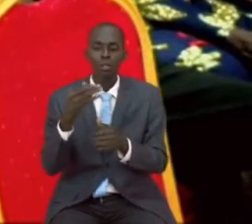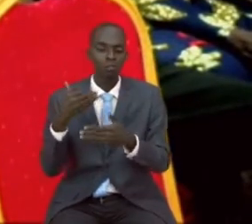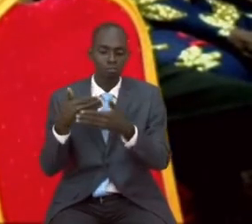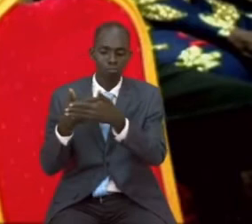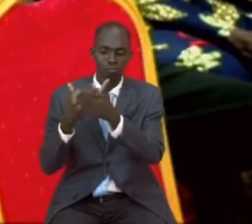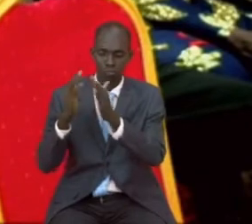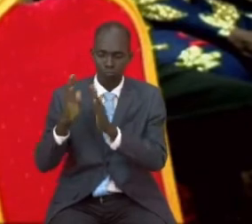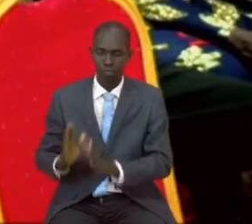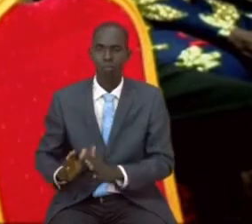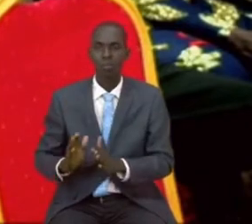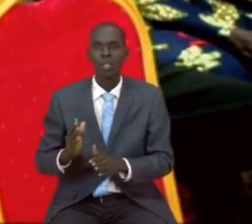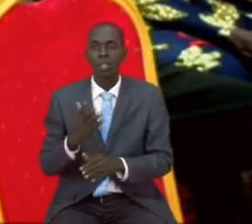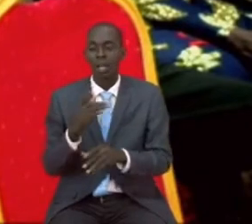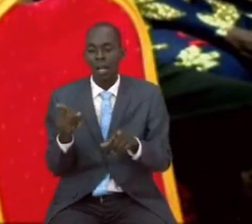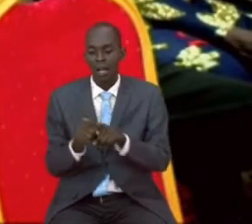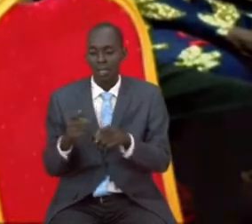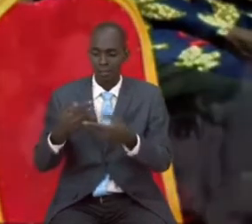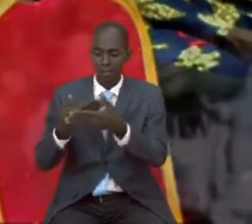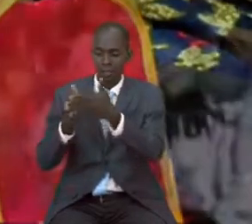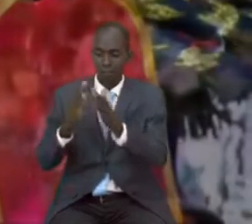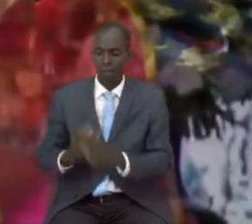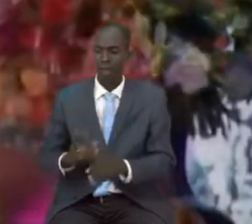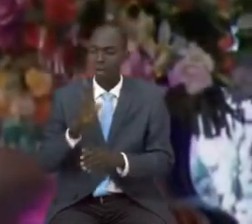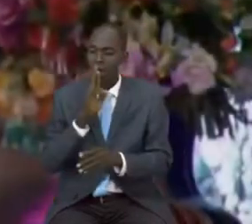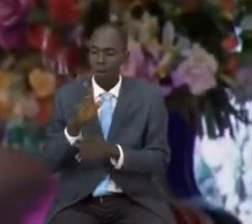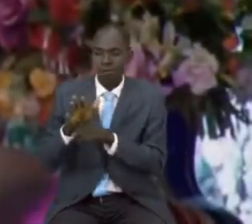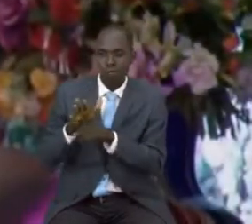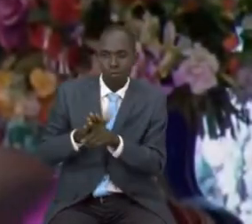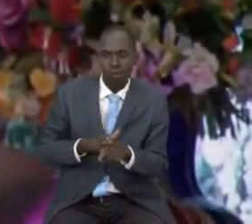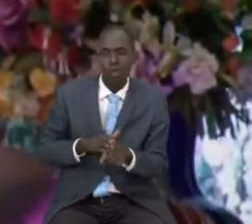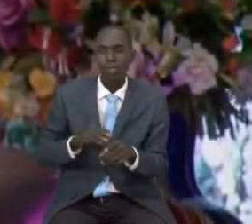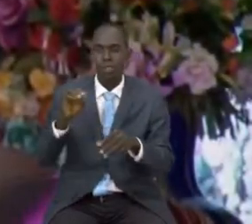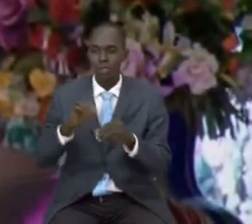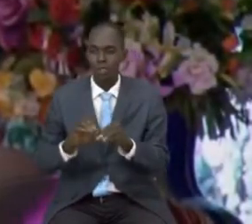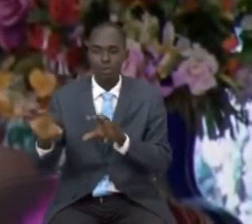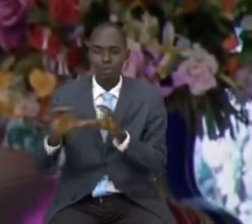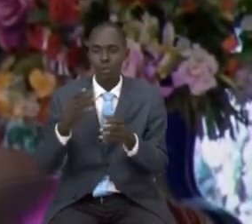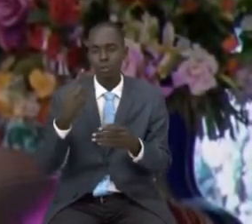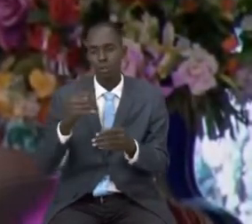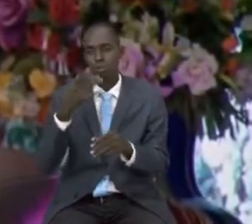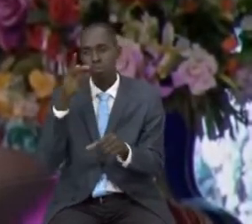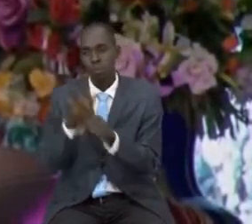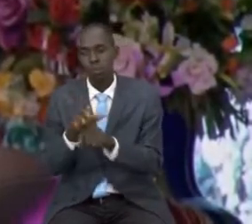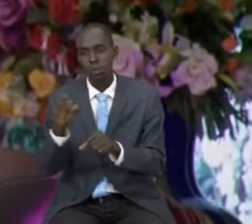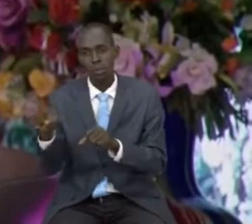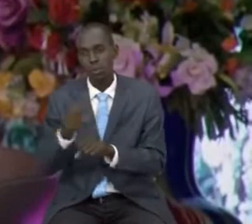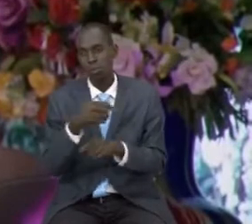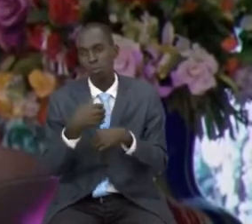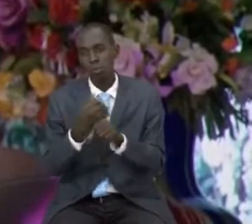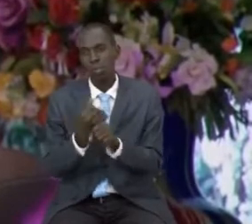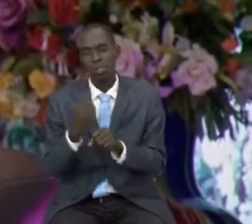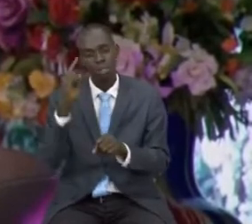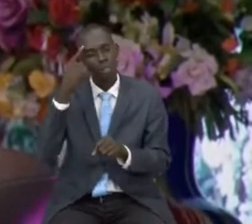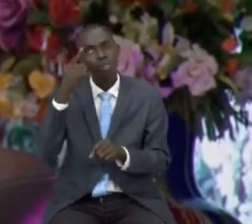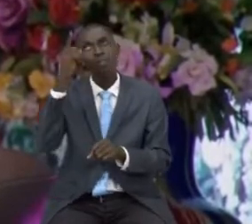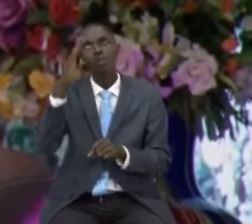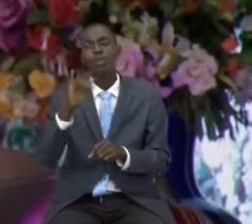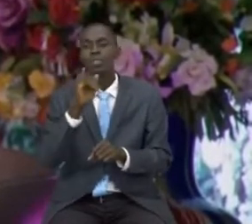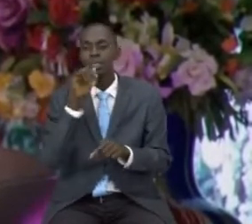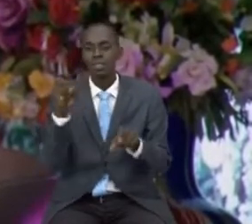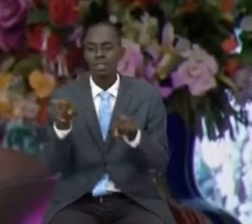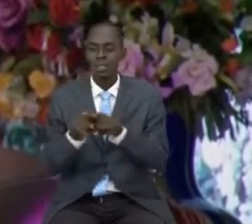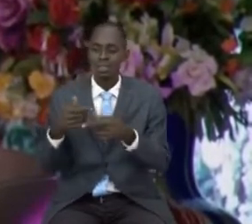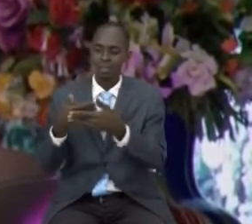their neighbors are slack in fulfilling their word, they think God is like their neighbor. But God